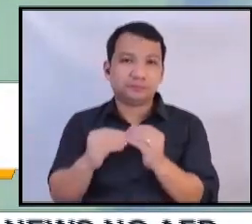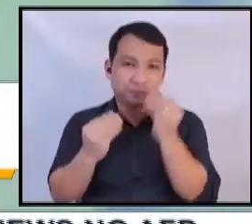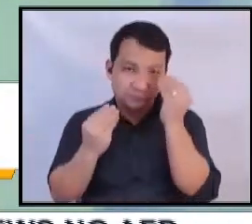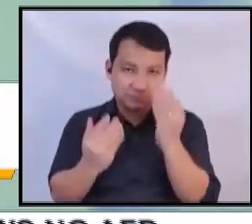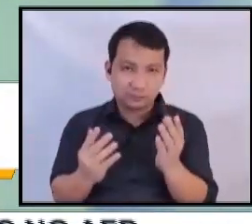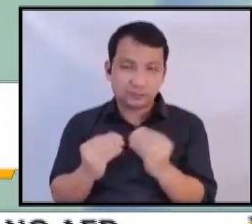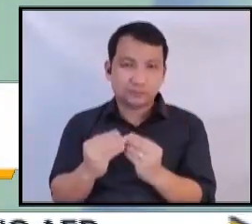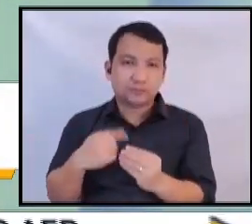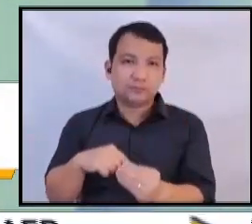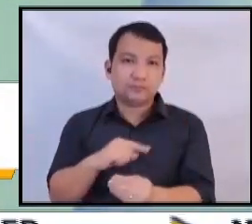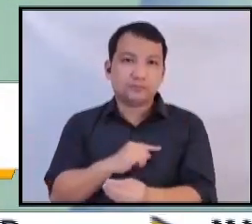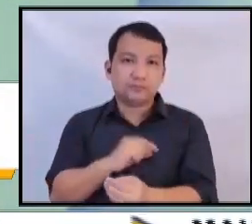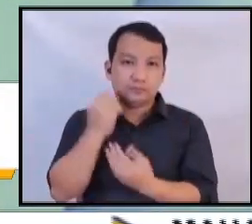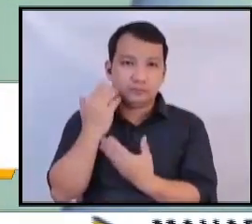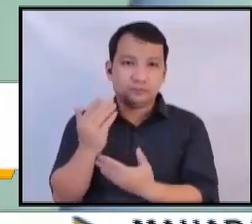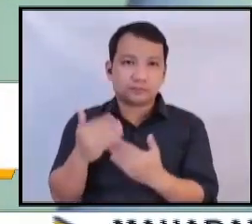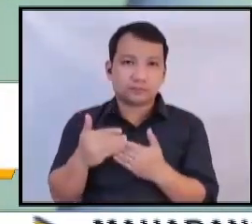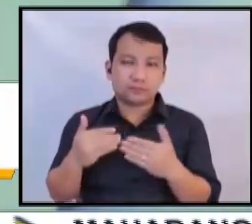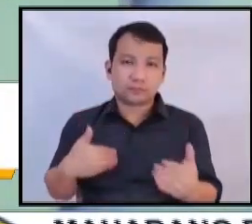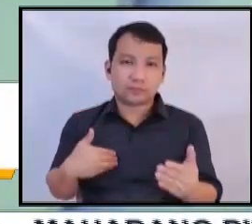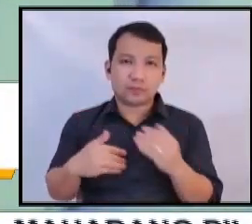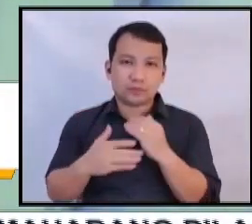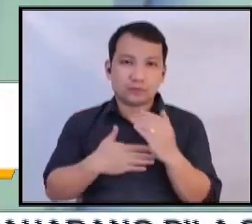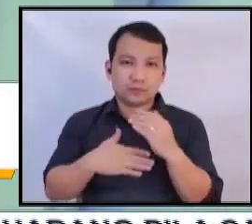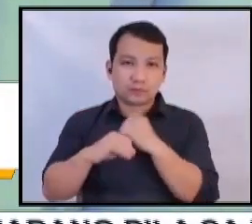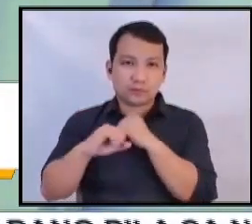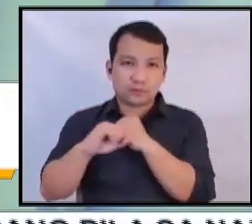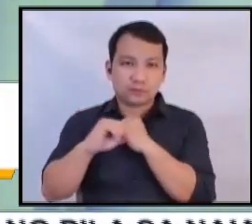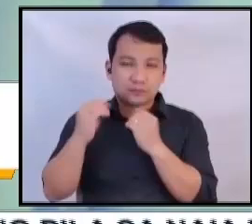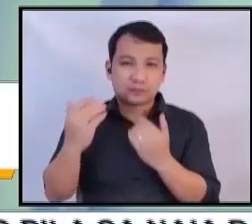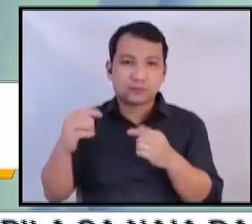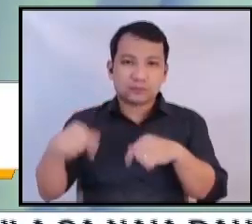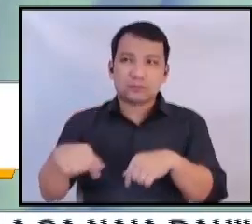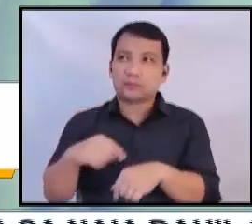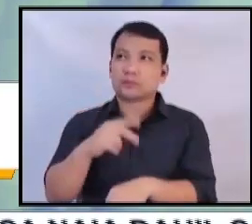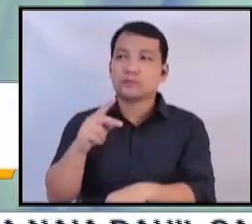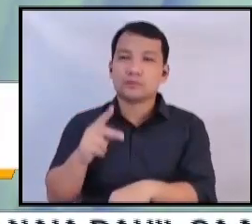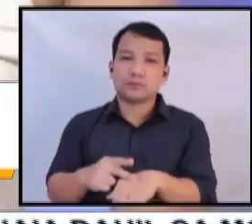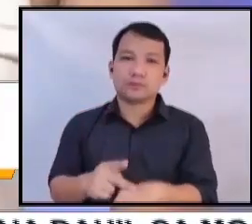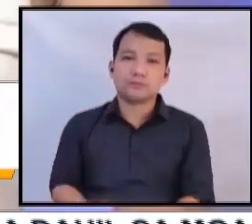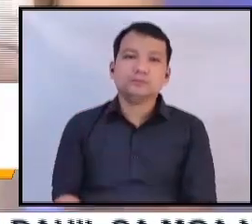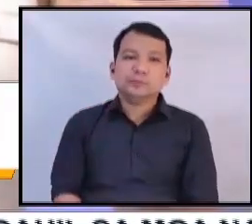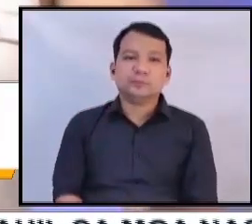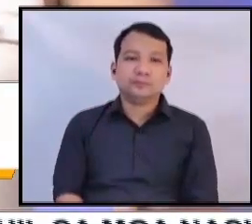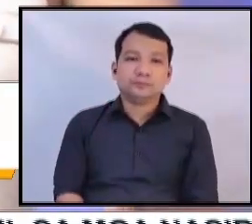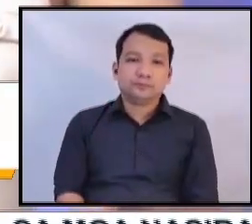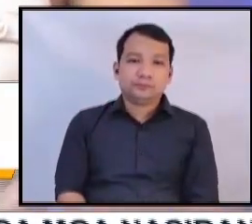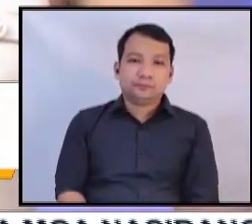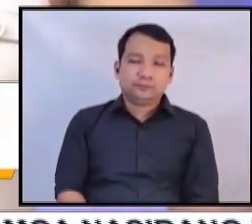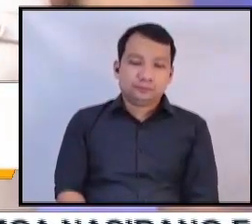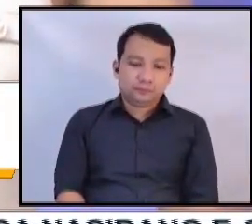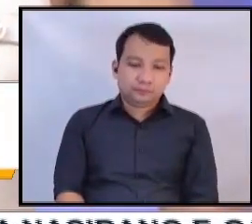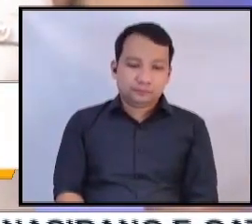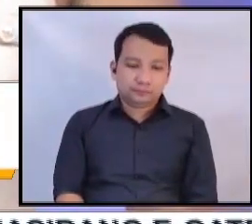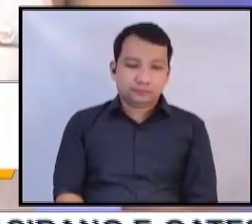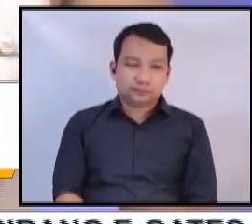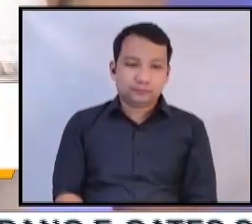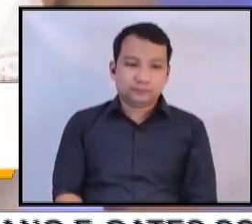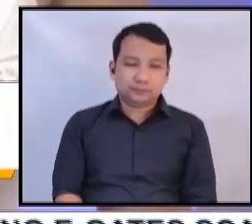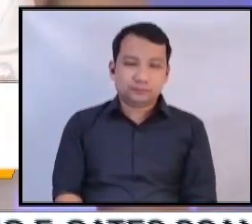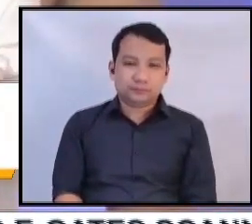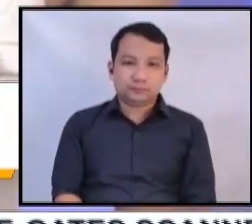it aside from my advocacy and the advocacy of Binibining Pilipinas. Oo, ang daming natuwa kasi tama naman din talaga dito